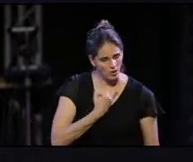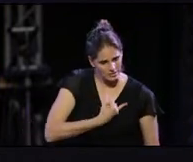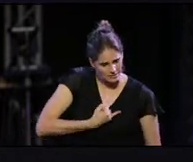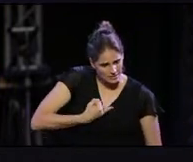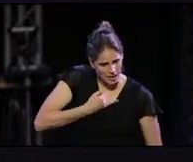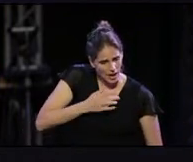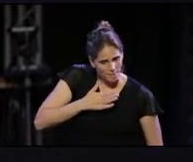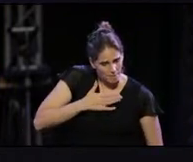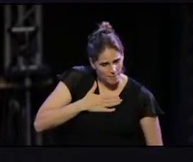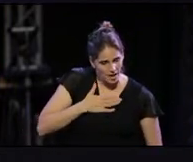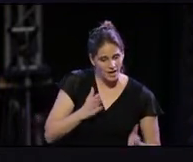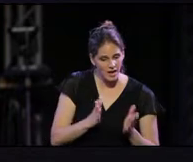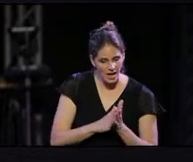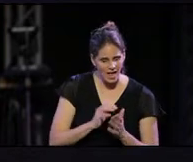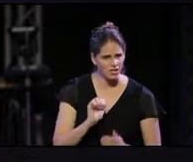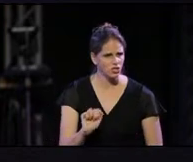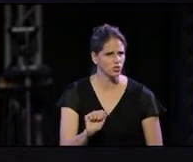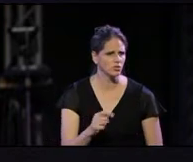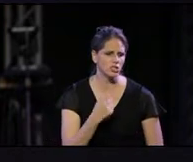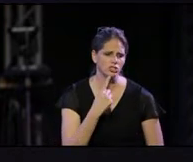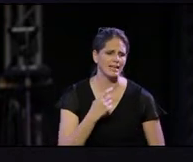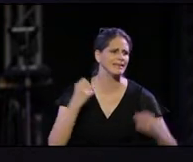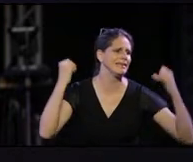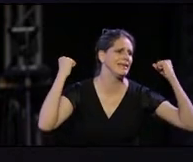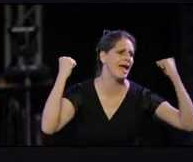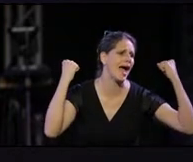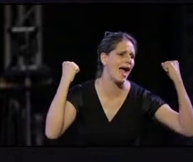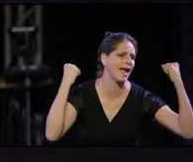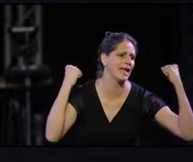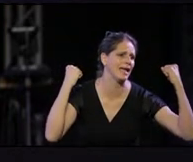she looked at me and she went, yay!